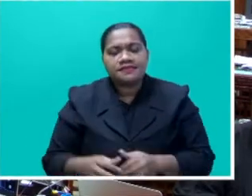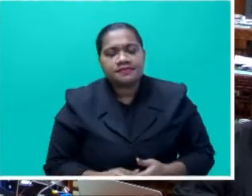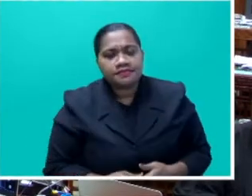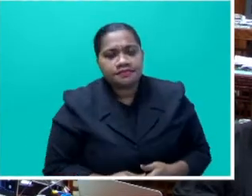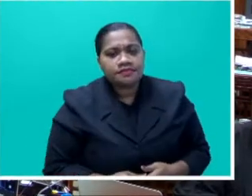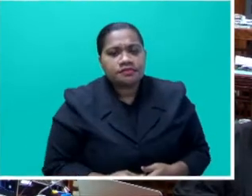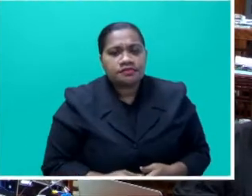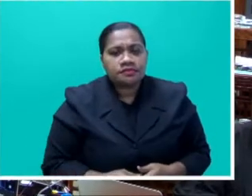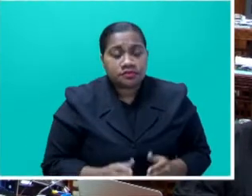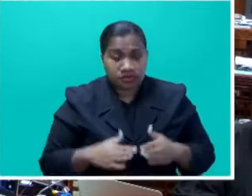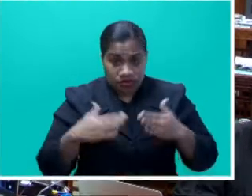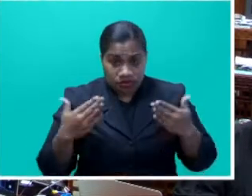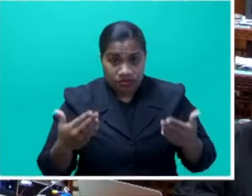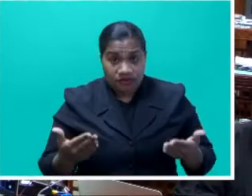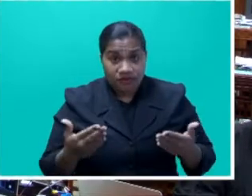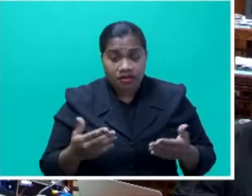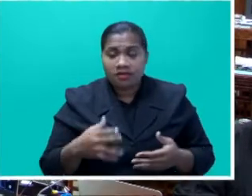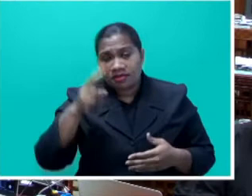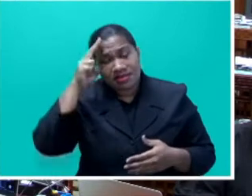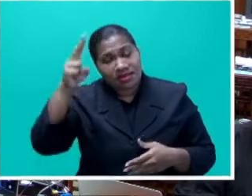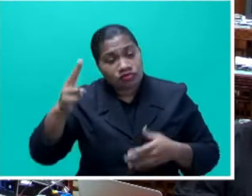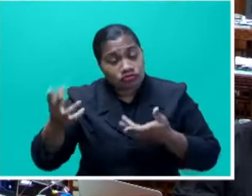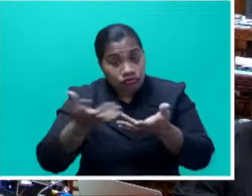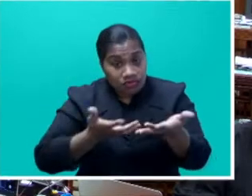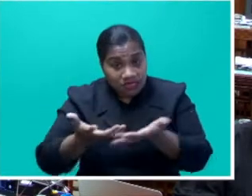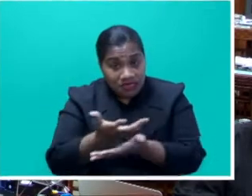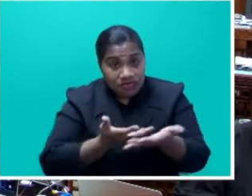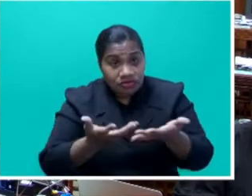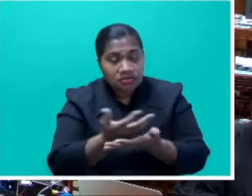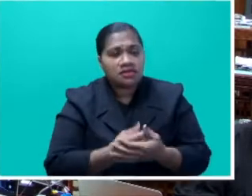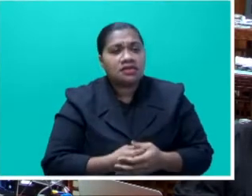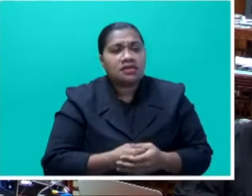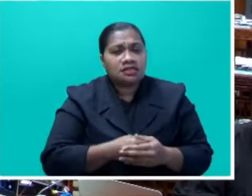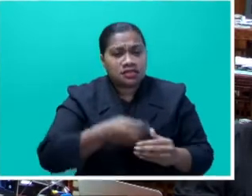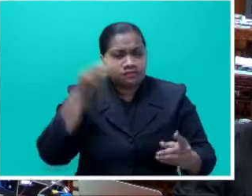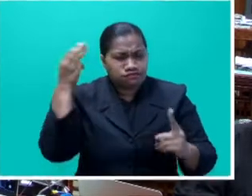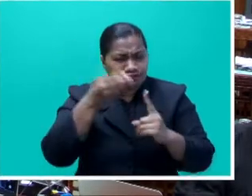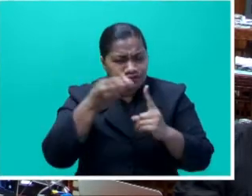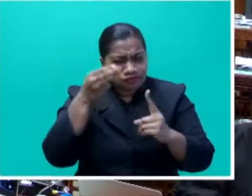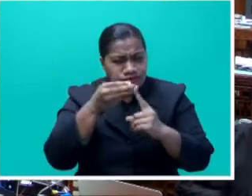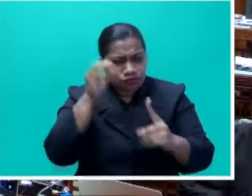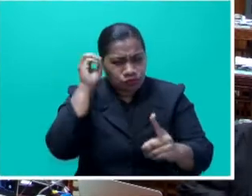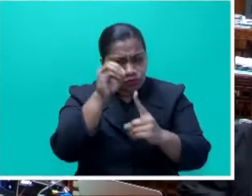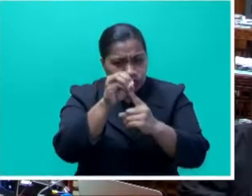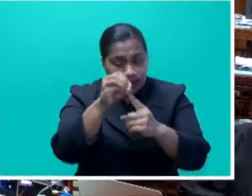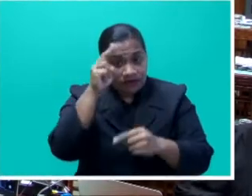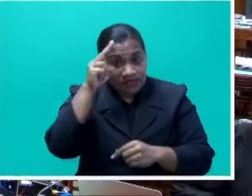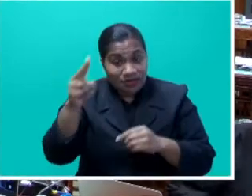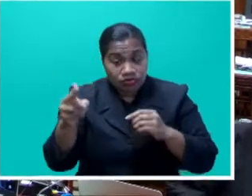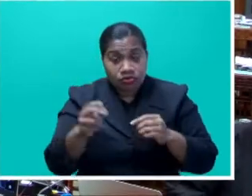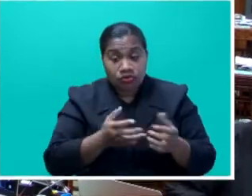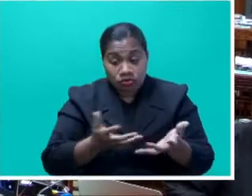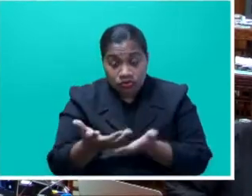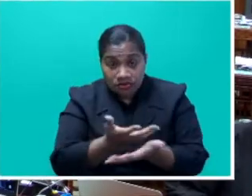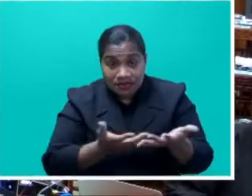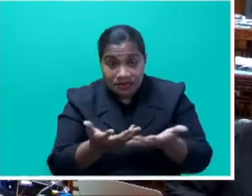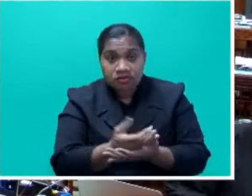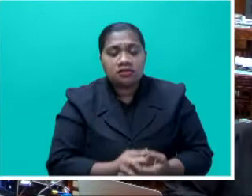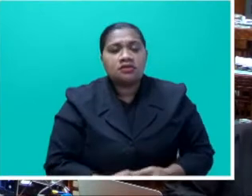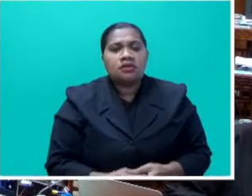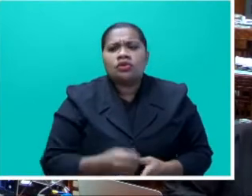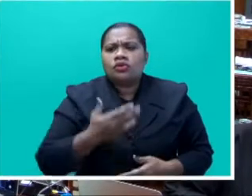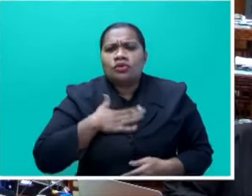Speaker, on national consultations. The key objective of the national consultations are: 1, to generate high-level